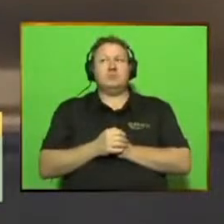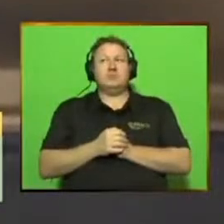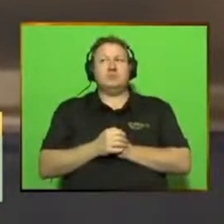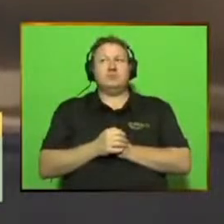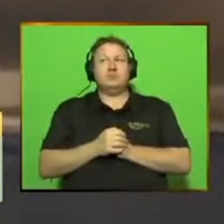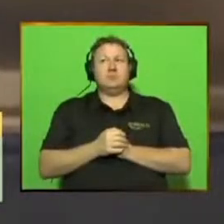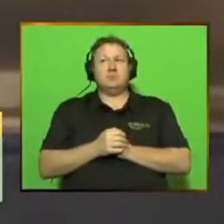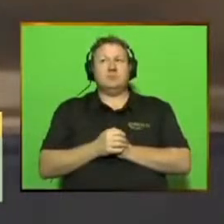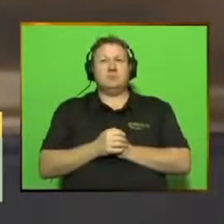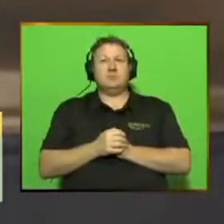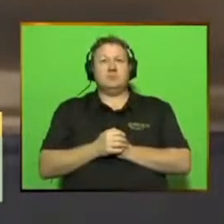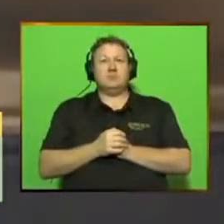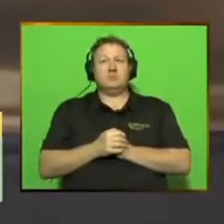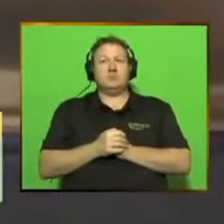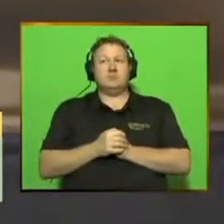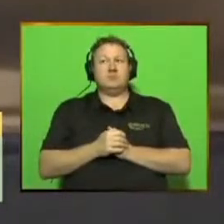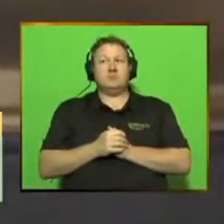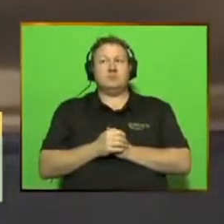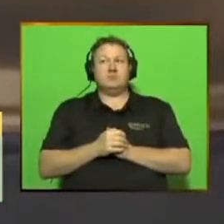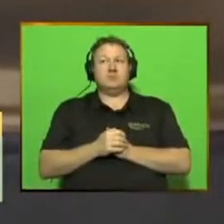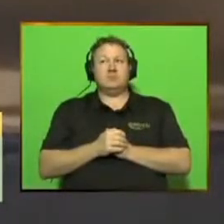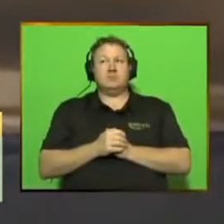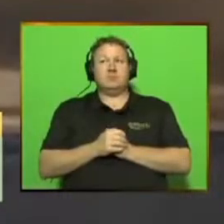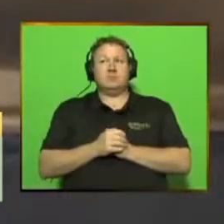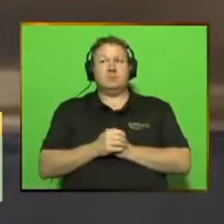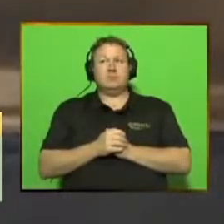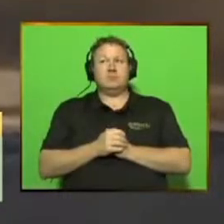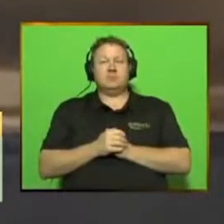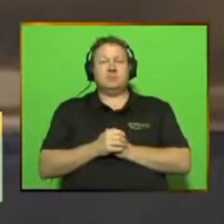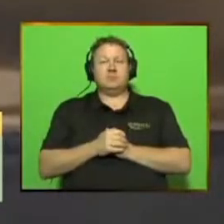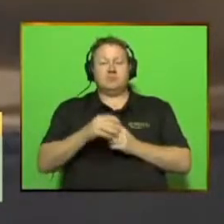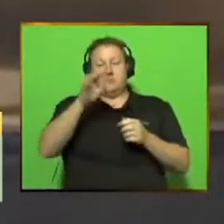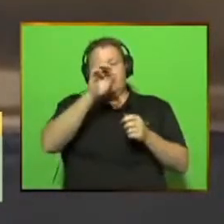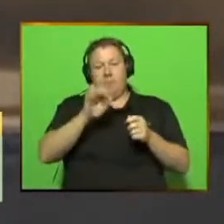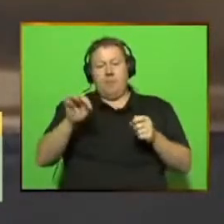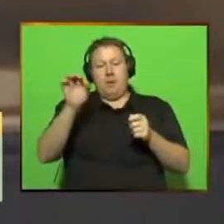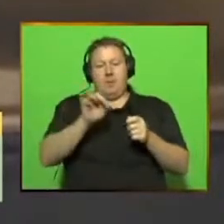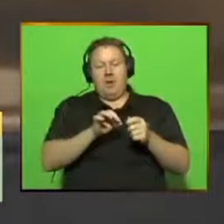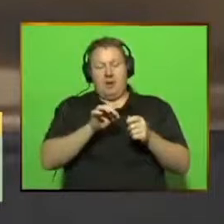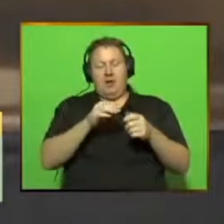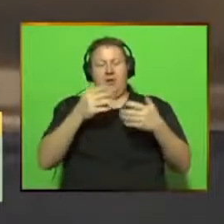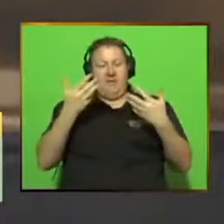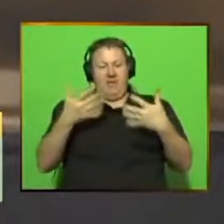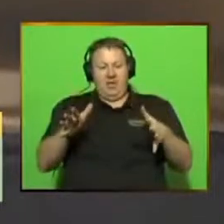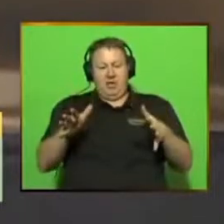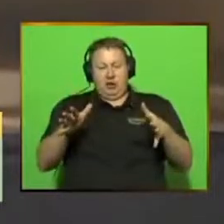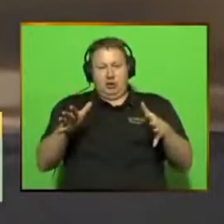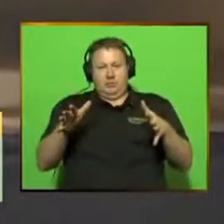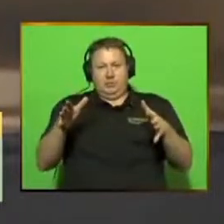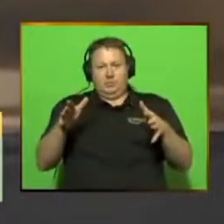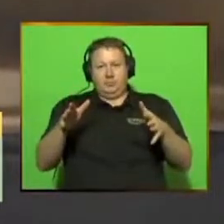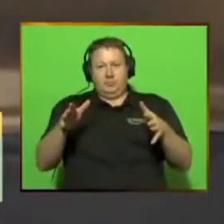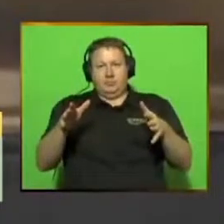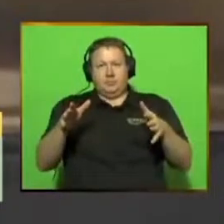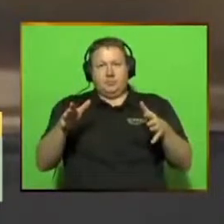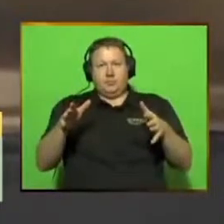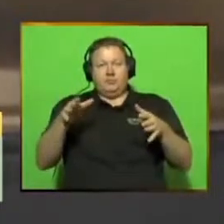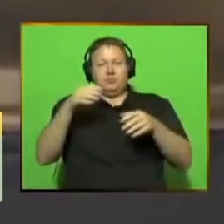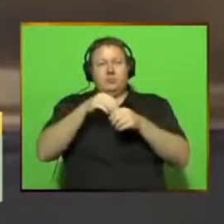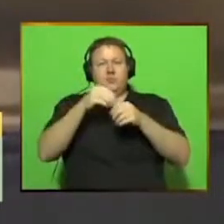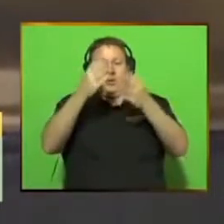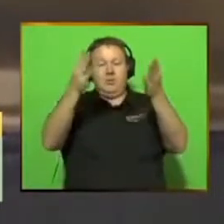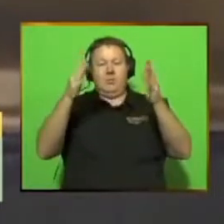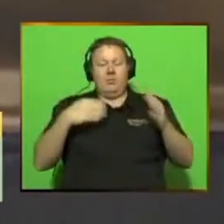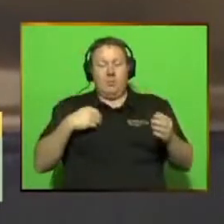After making the mark on the ballot paper, and while still in the booth, members should fold